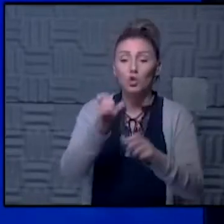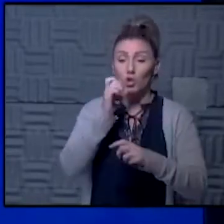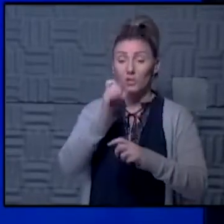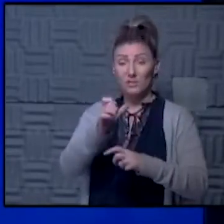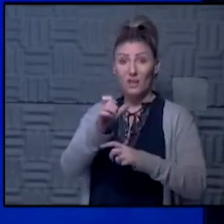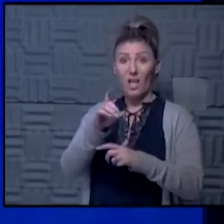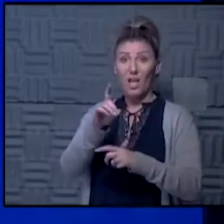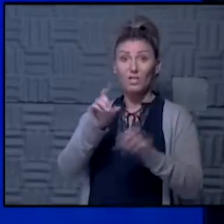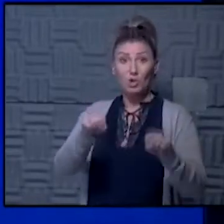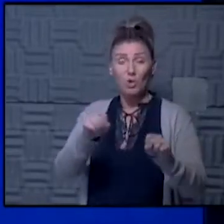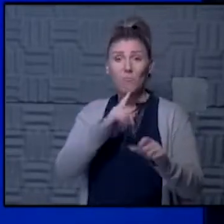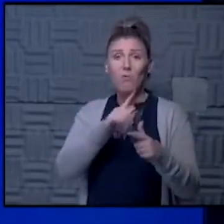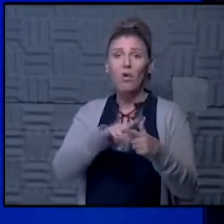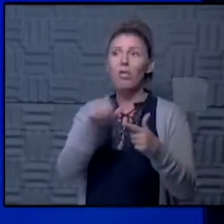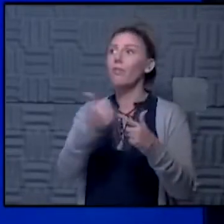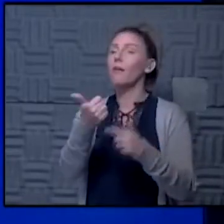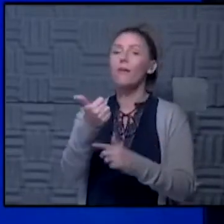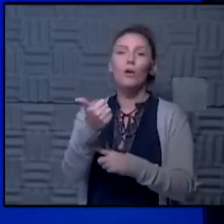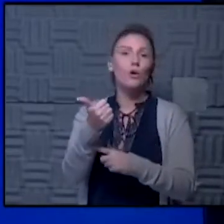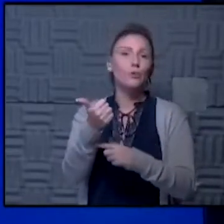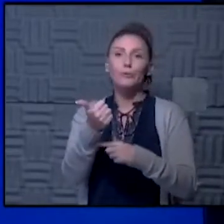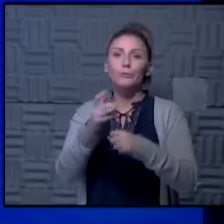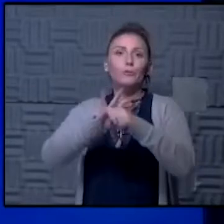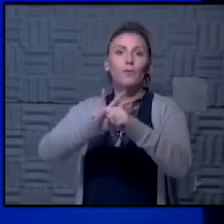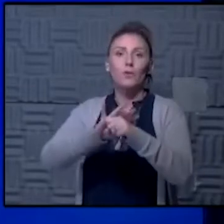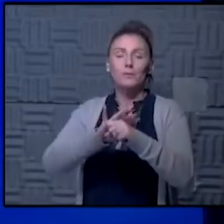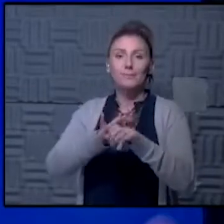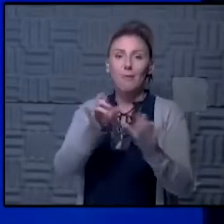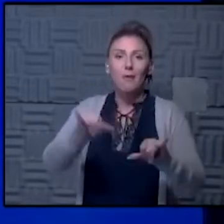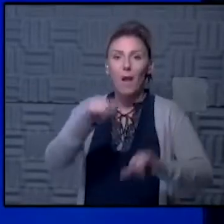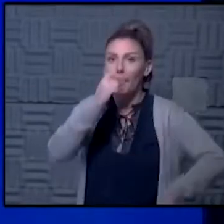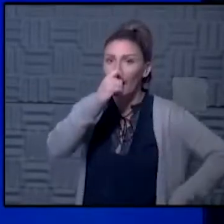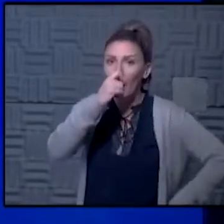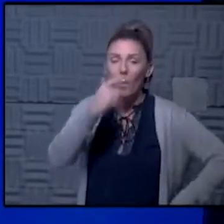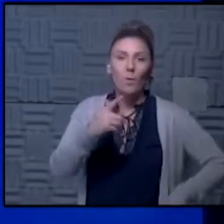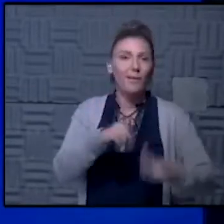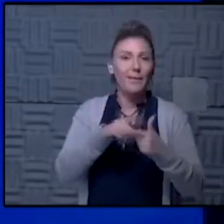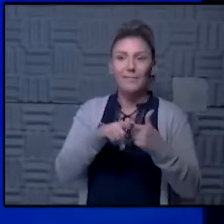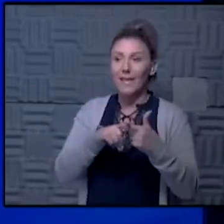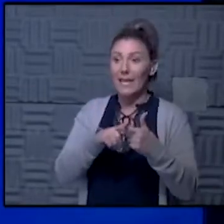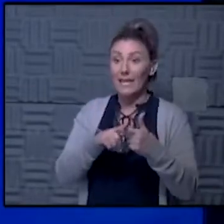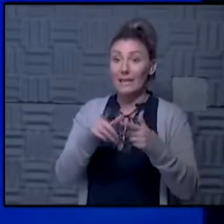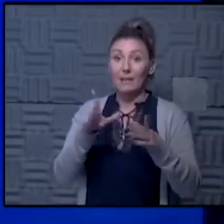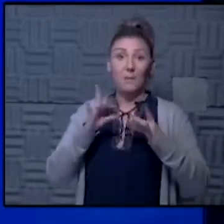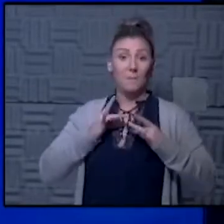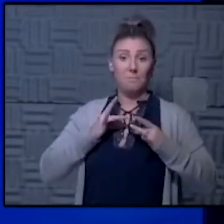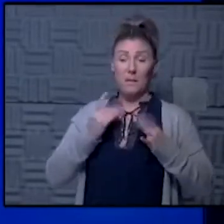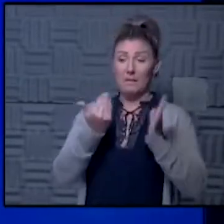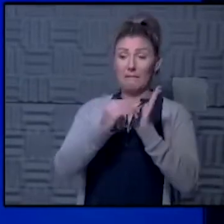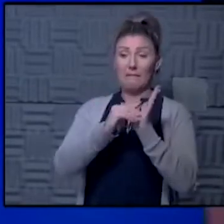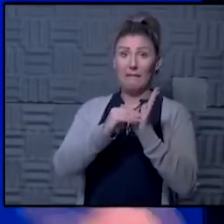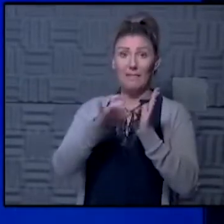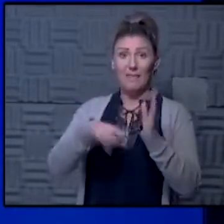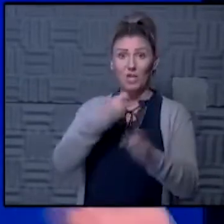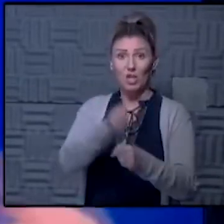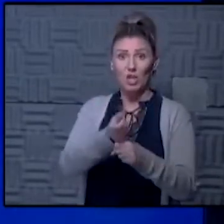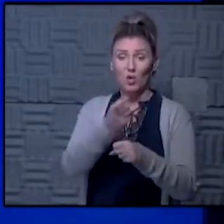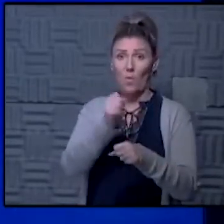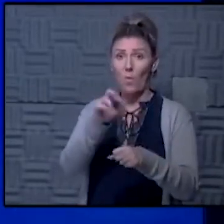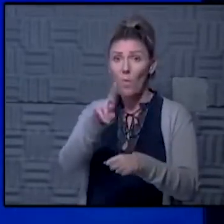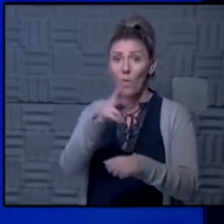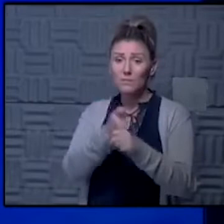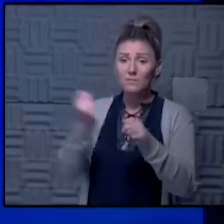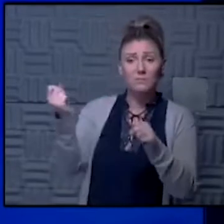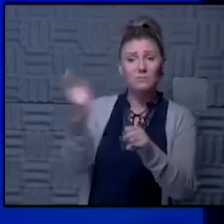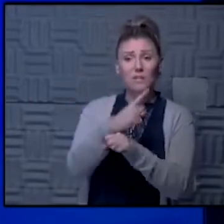other coronaviruses, for example, the common cold. You get it, and you can get another very similar virus at some point that year or the next year or